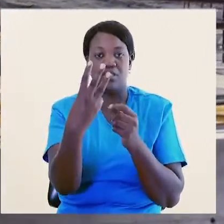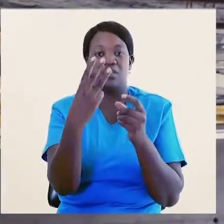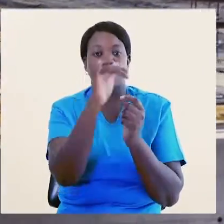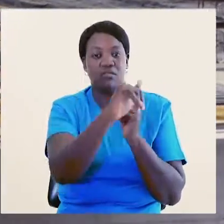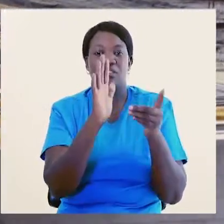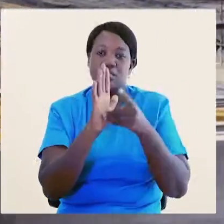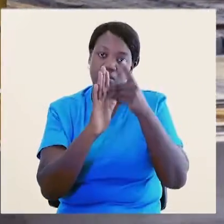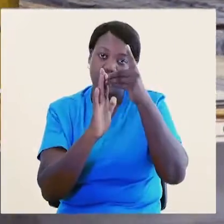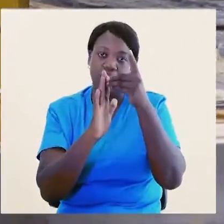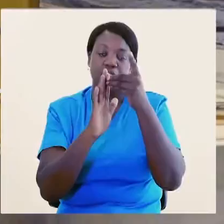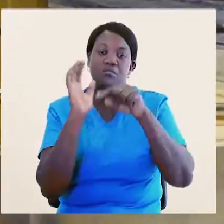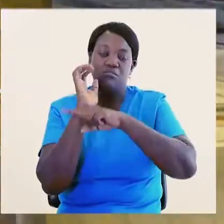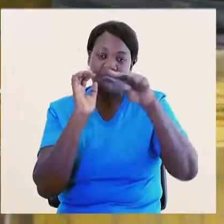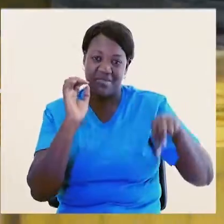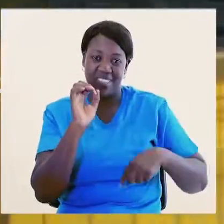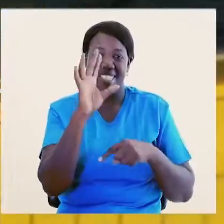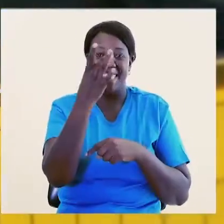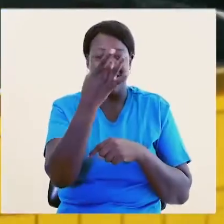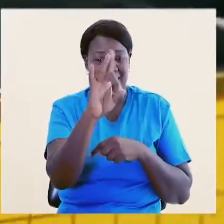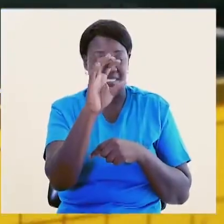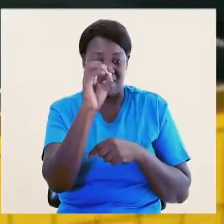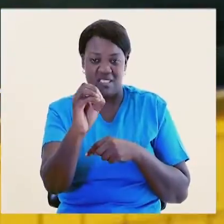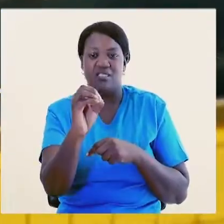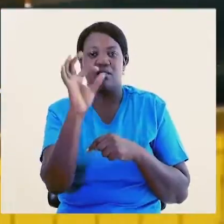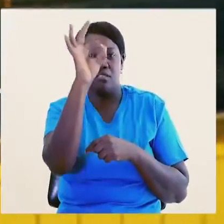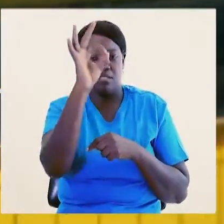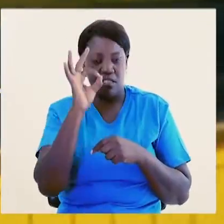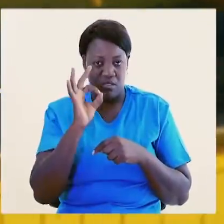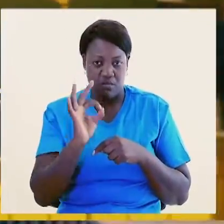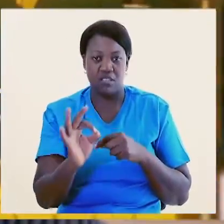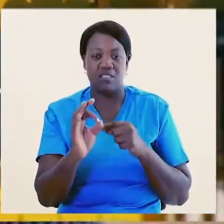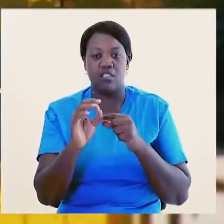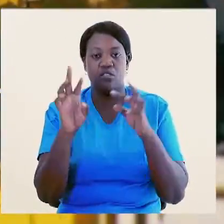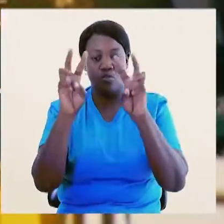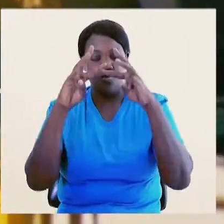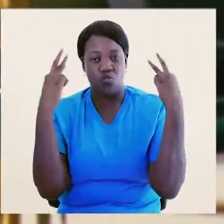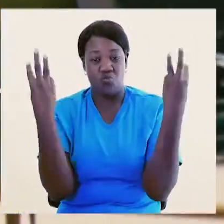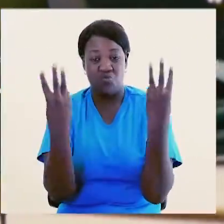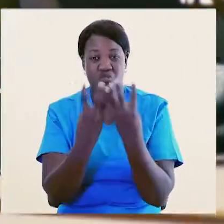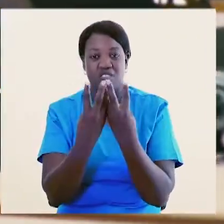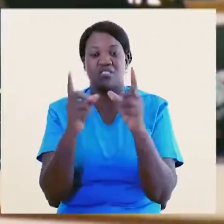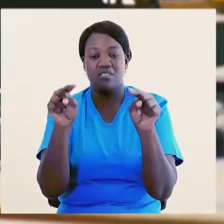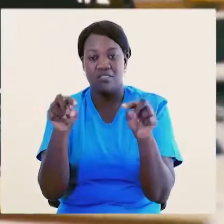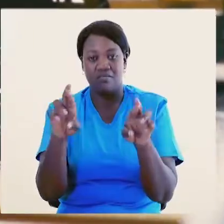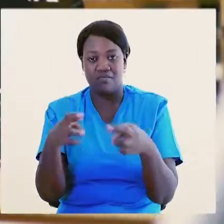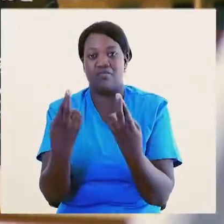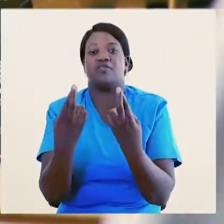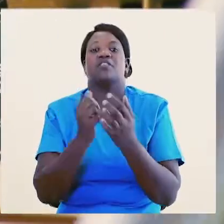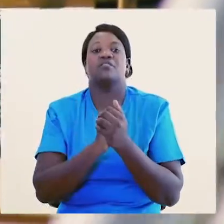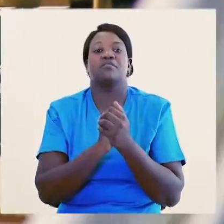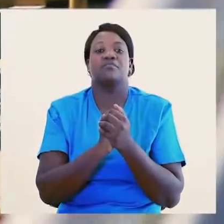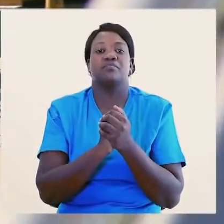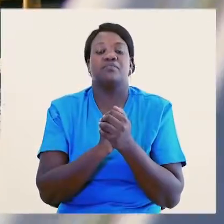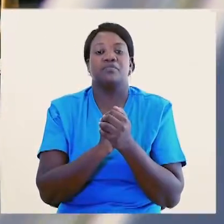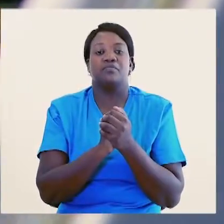countries control 80% of the world's resources, and the 6 billion only control 20% of the world's